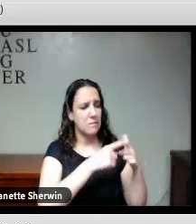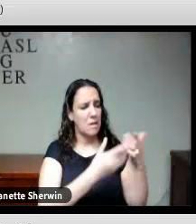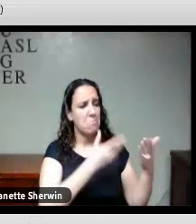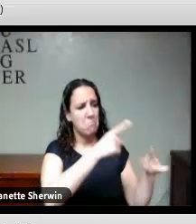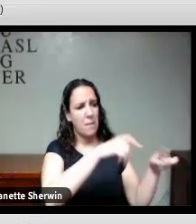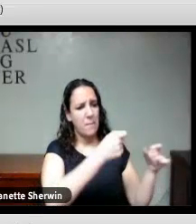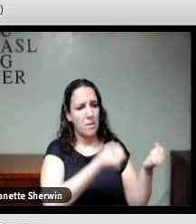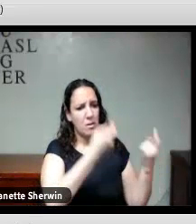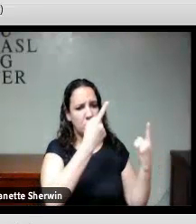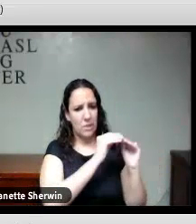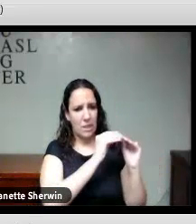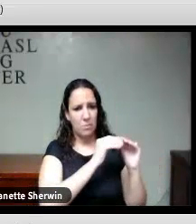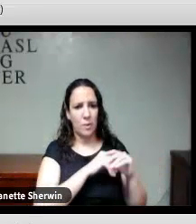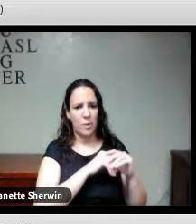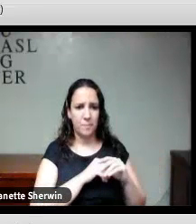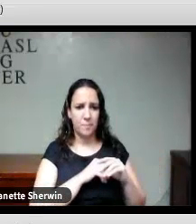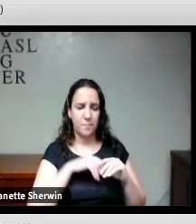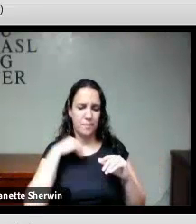for their understanding.